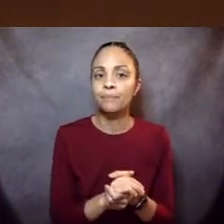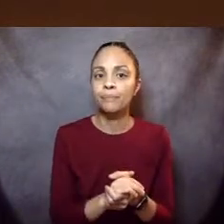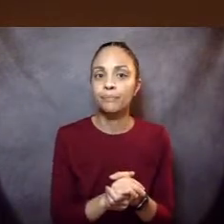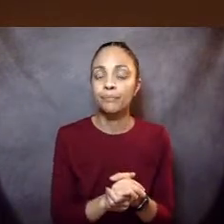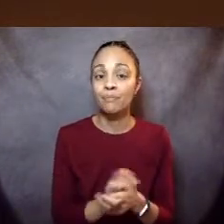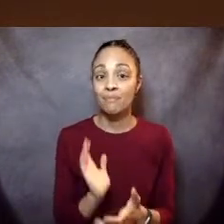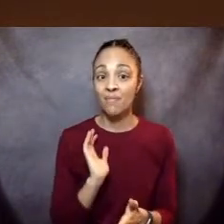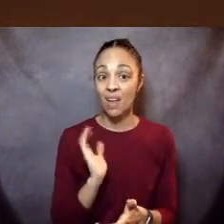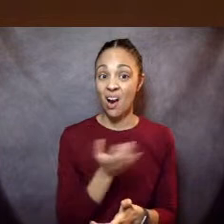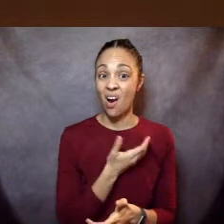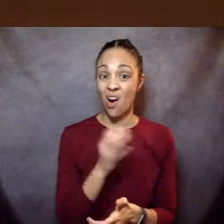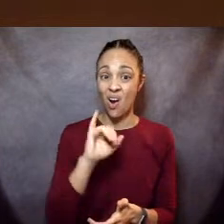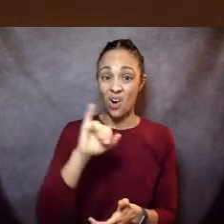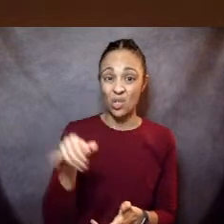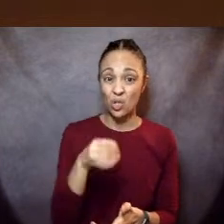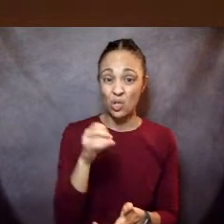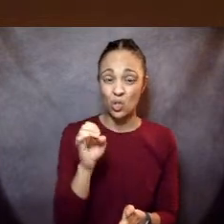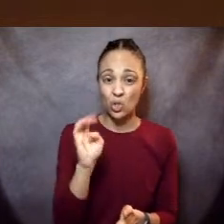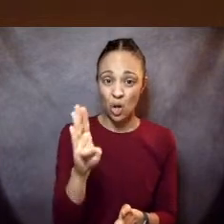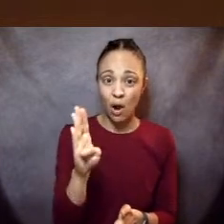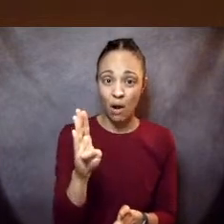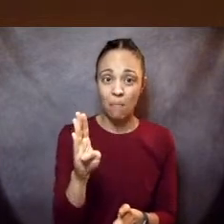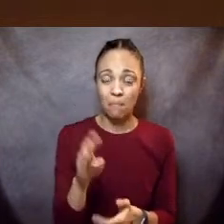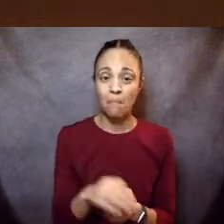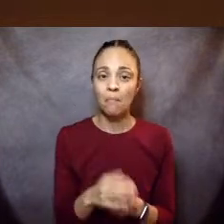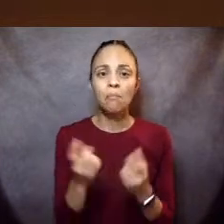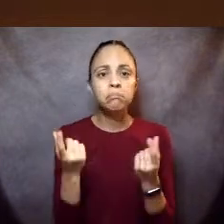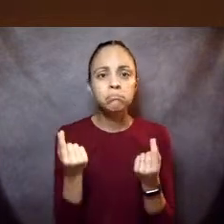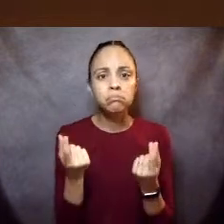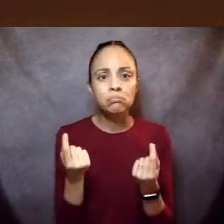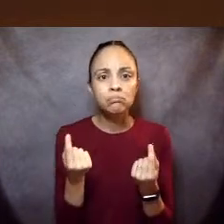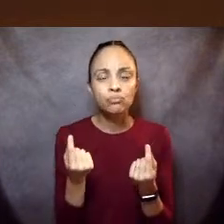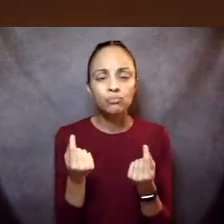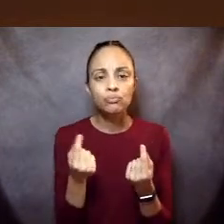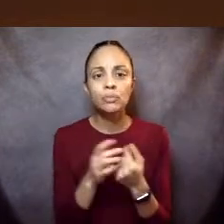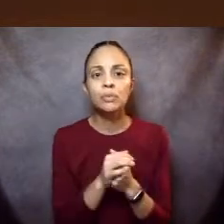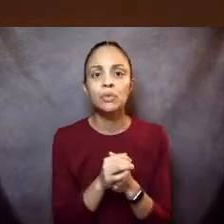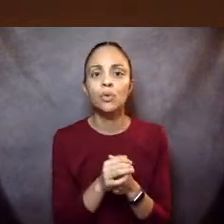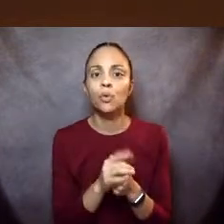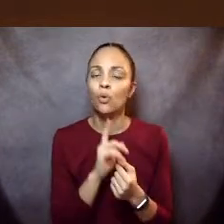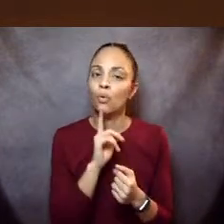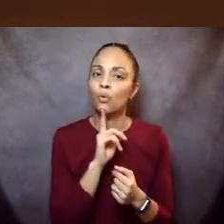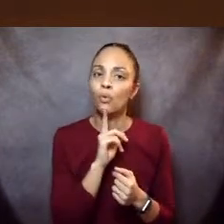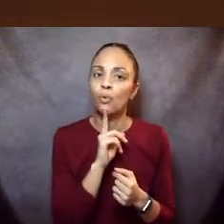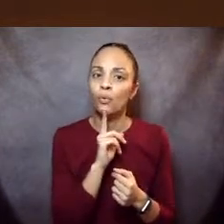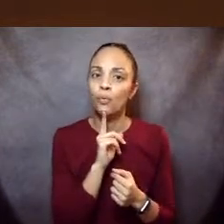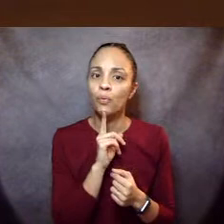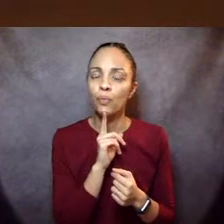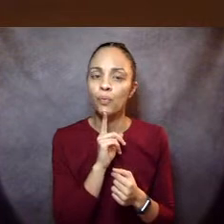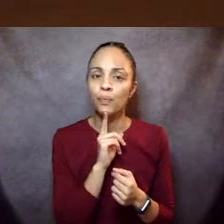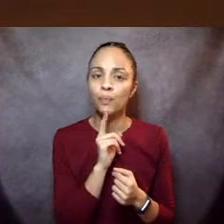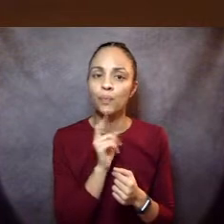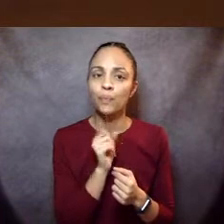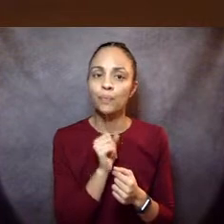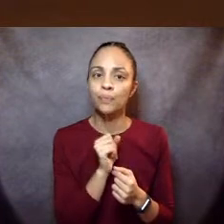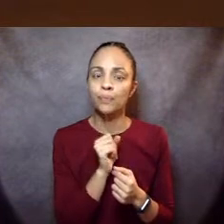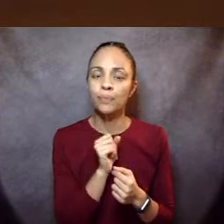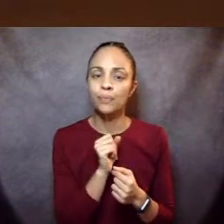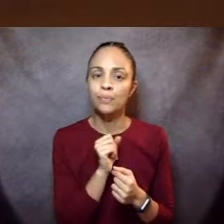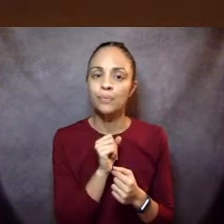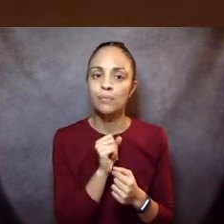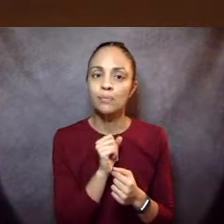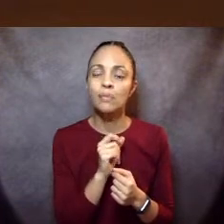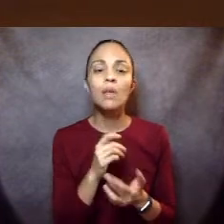hunker down, especially Jalel and I. It was our job to hunker down and to teach dance in all the